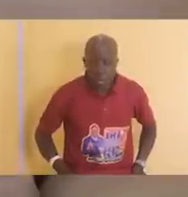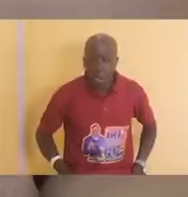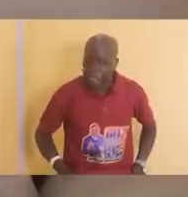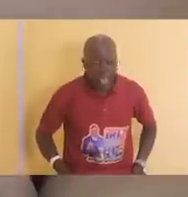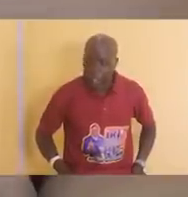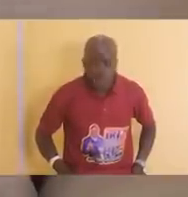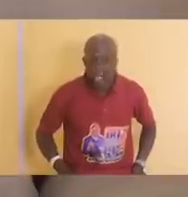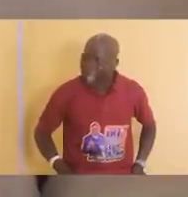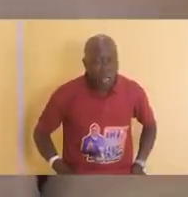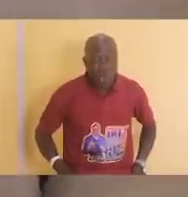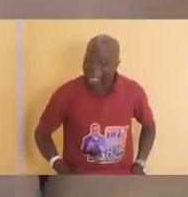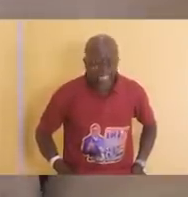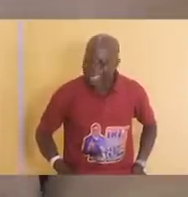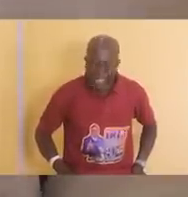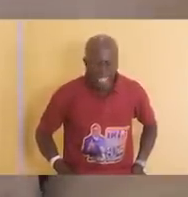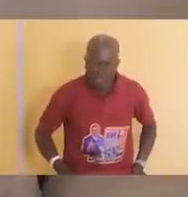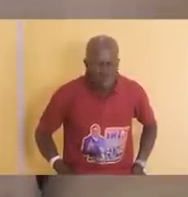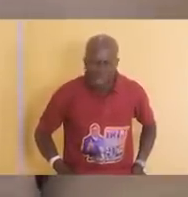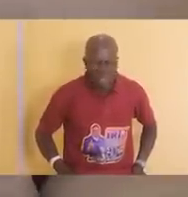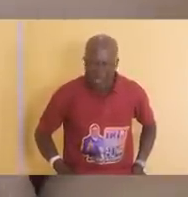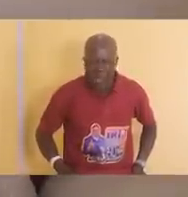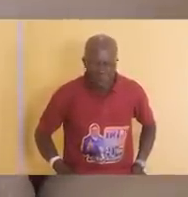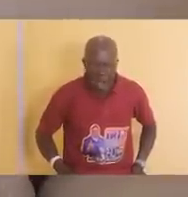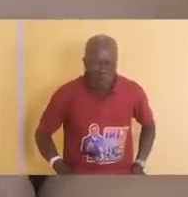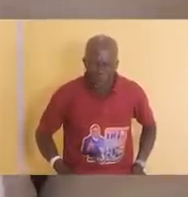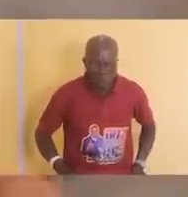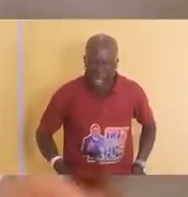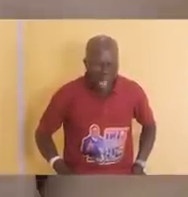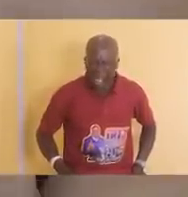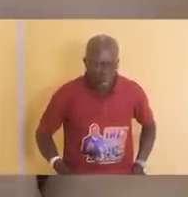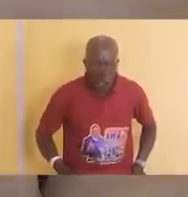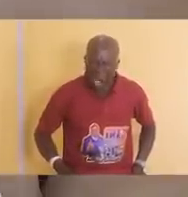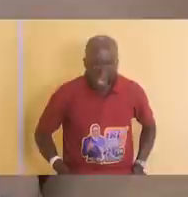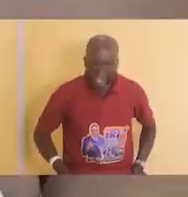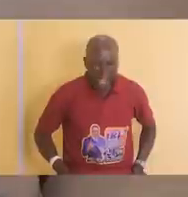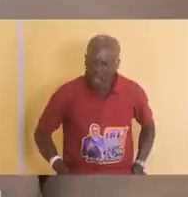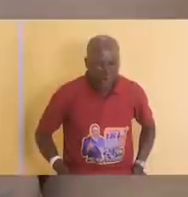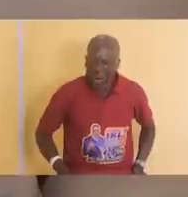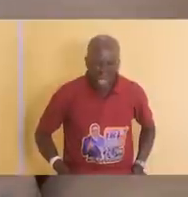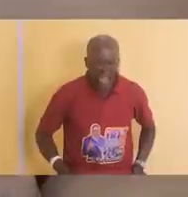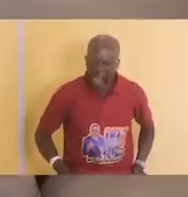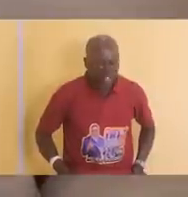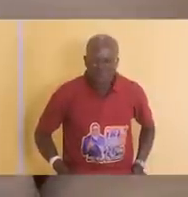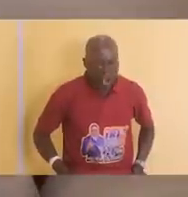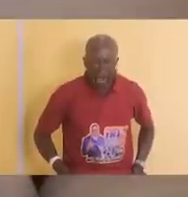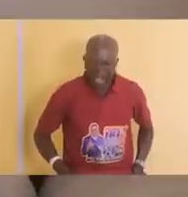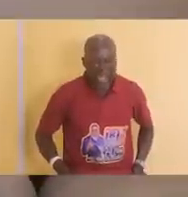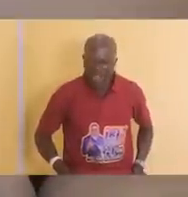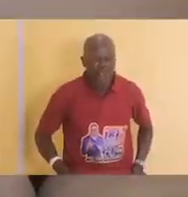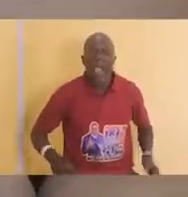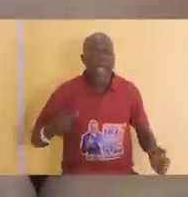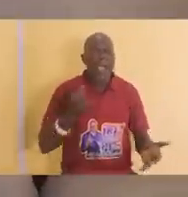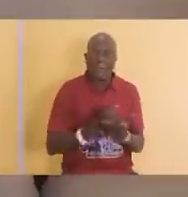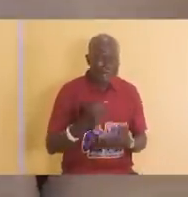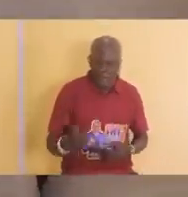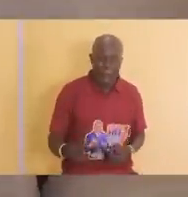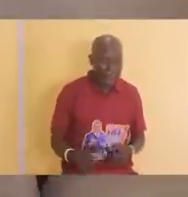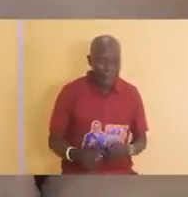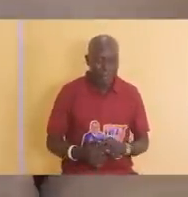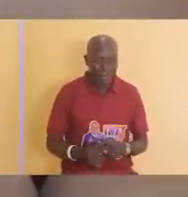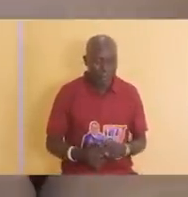so. Let us send that. That can do. I am not. Yeah, I'm not.